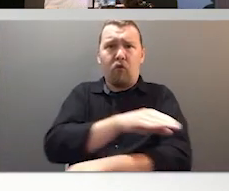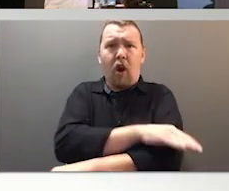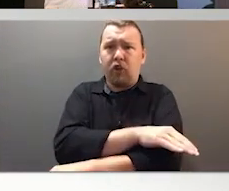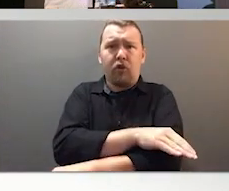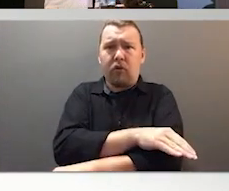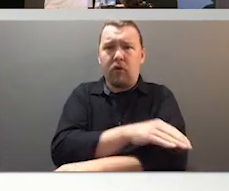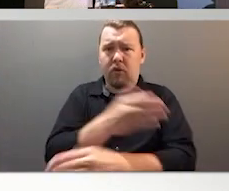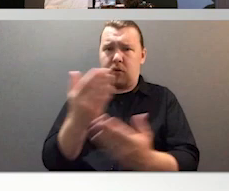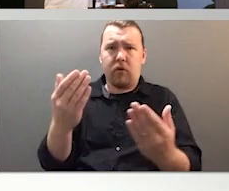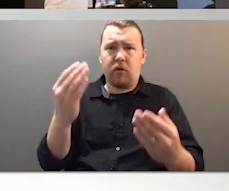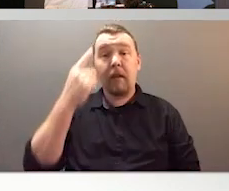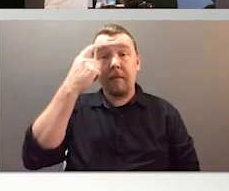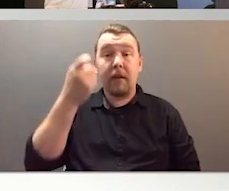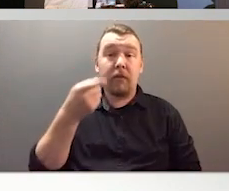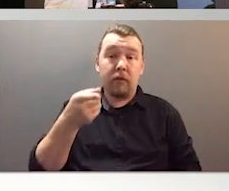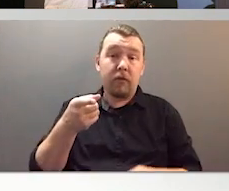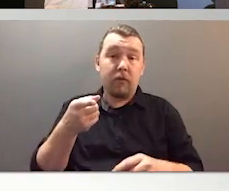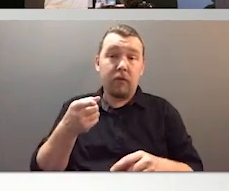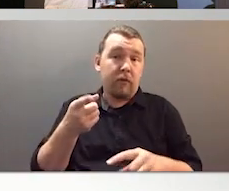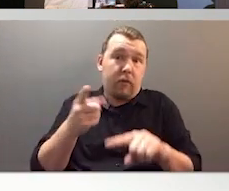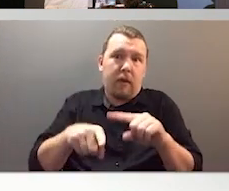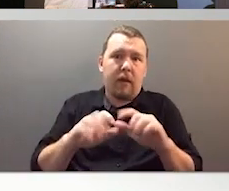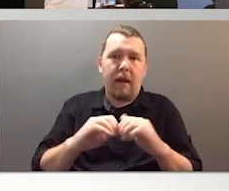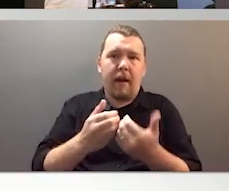I would say